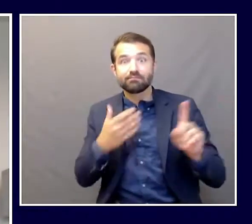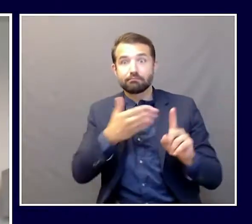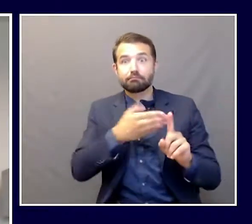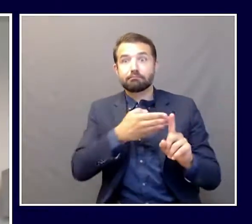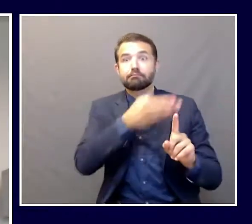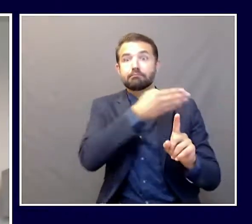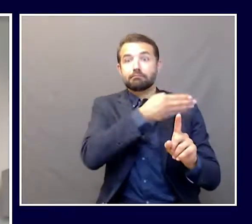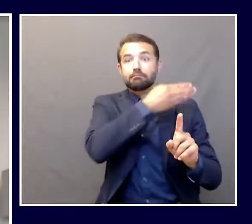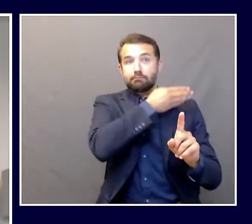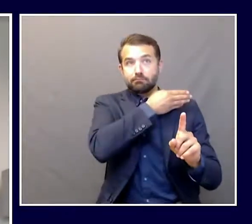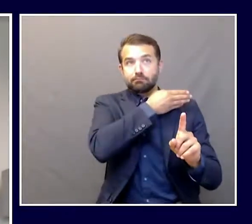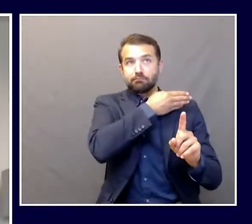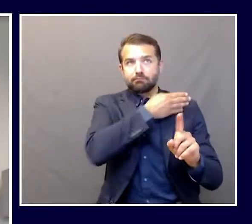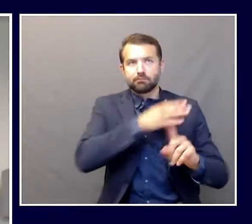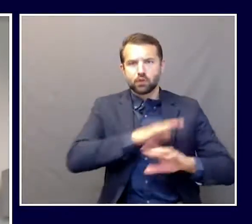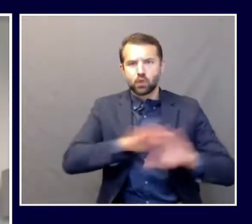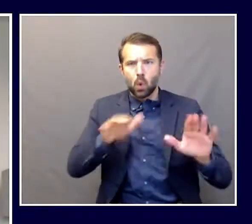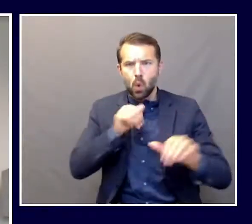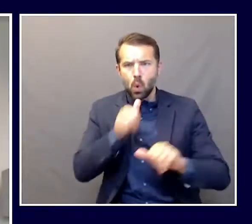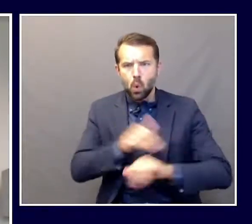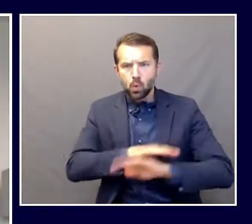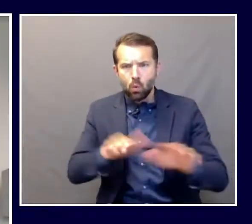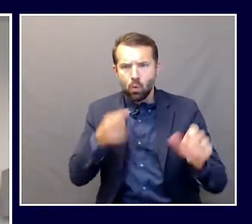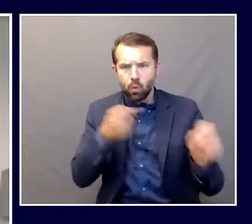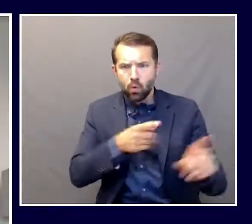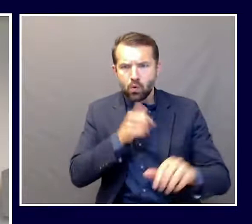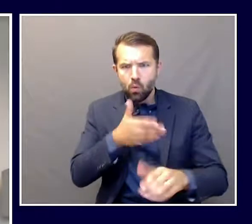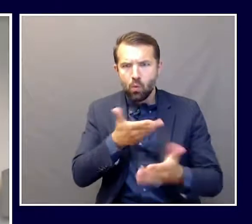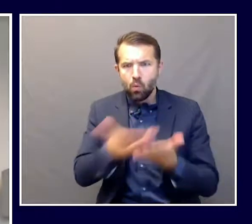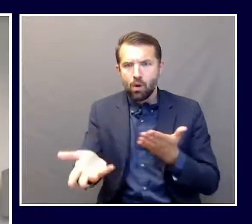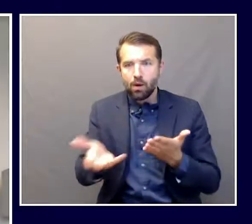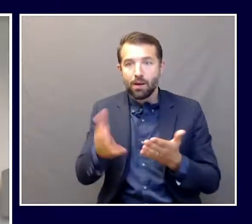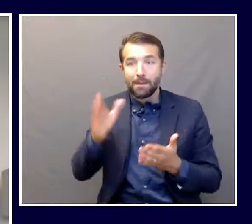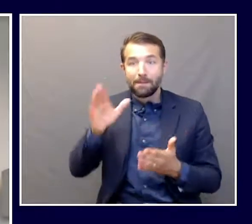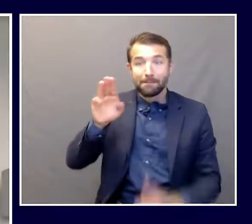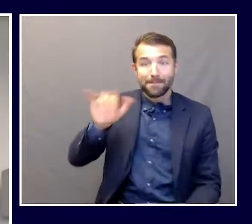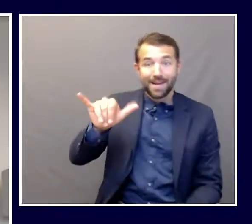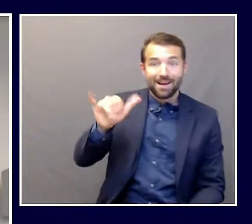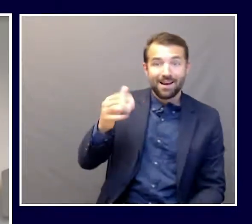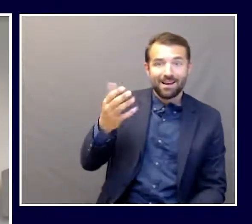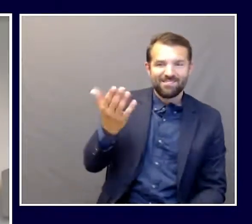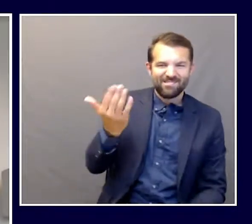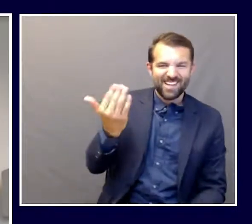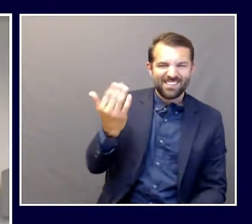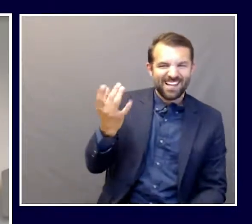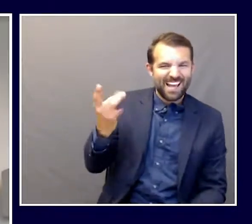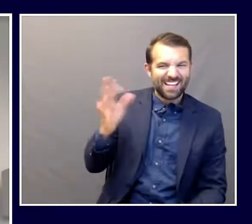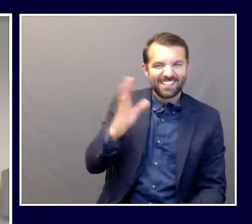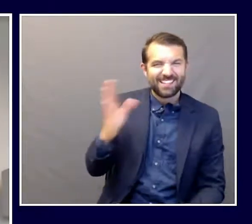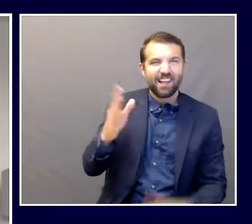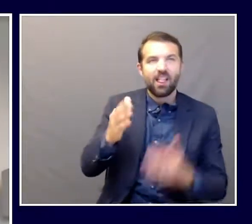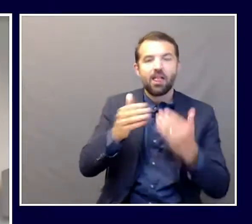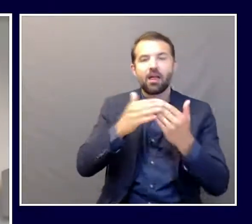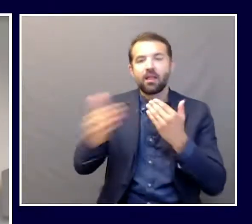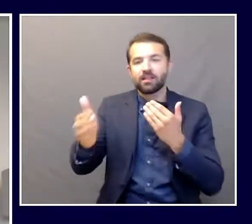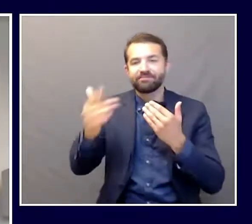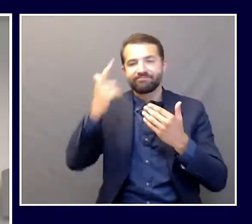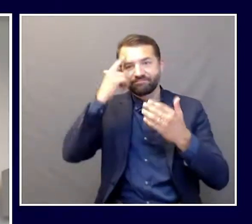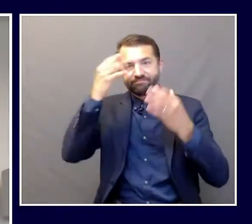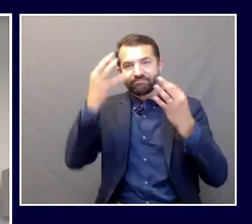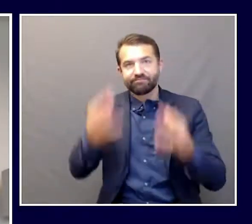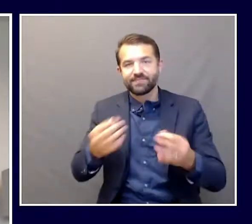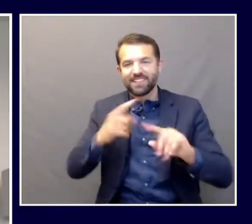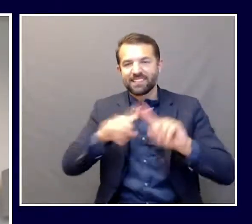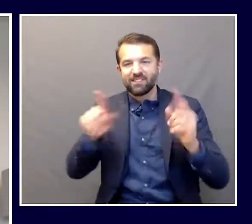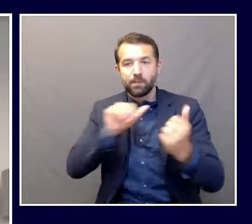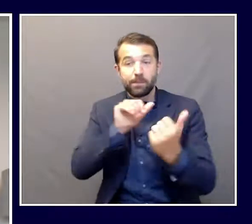that time, the supply of vaccine overall had grown to be quite significant in the US, and demand for vaccine was